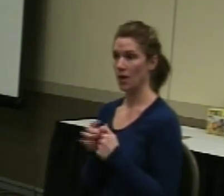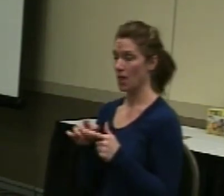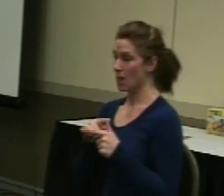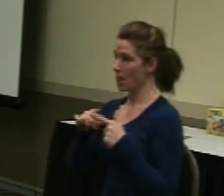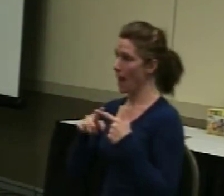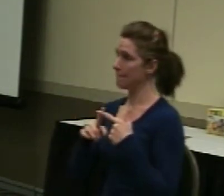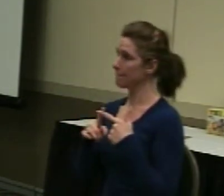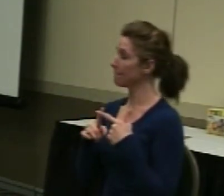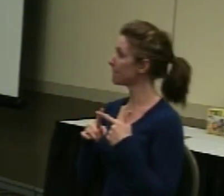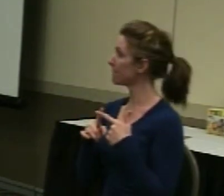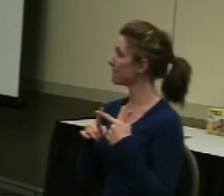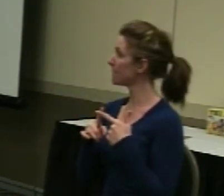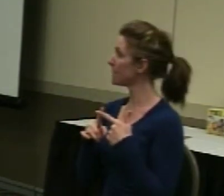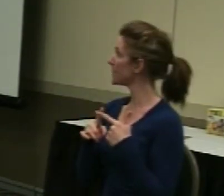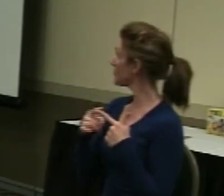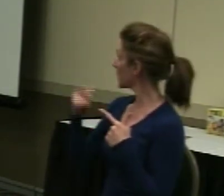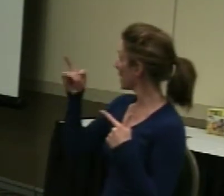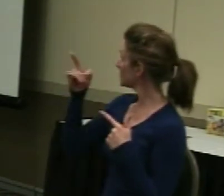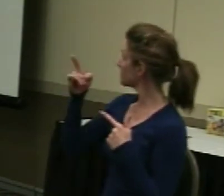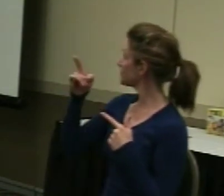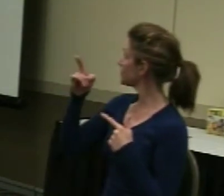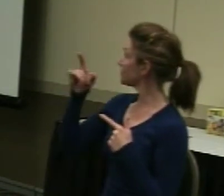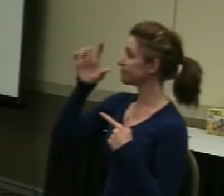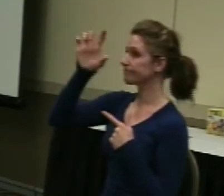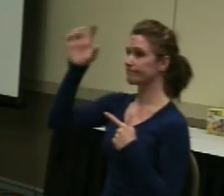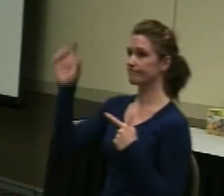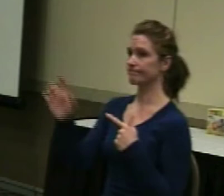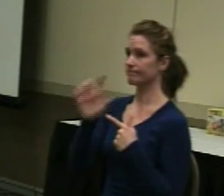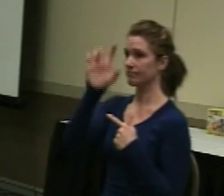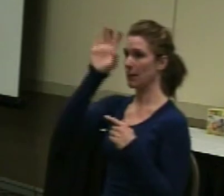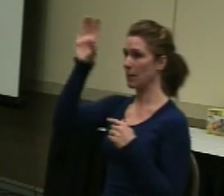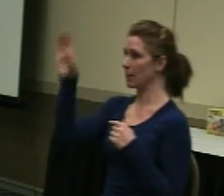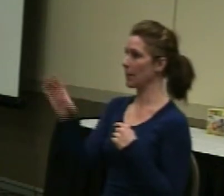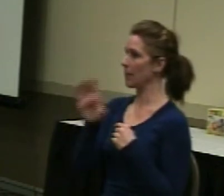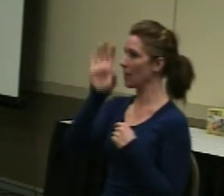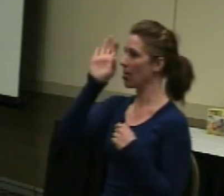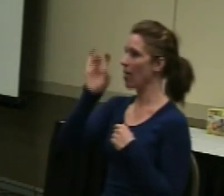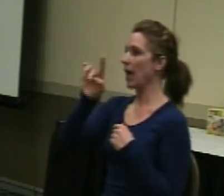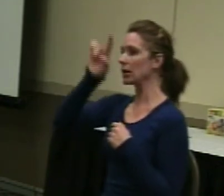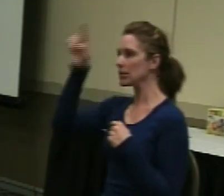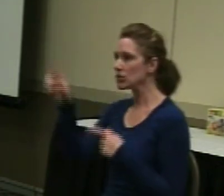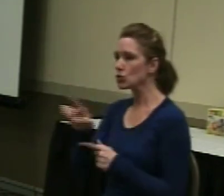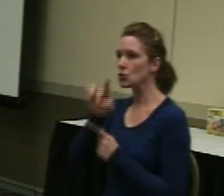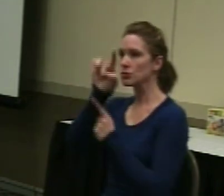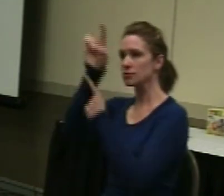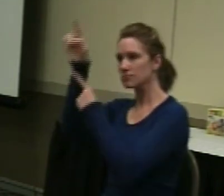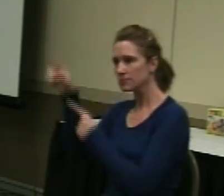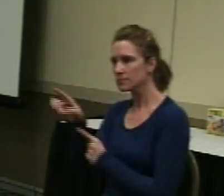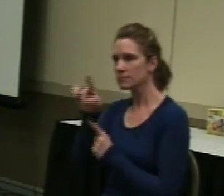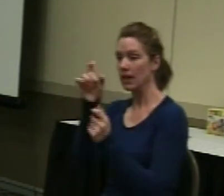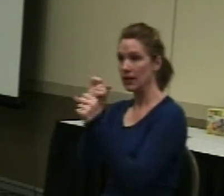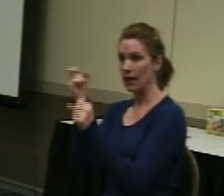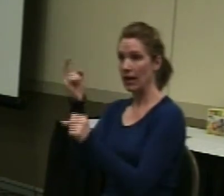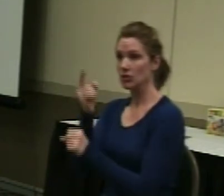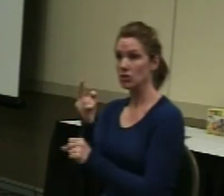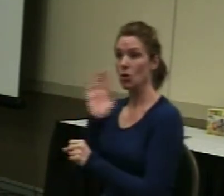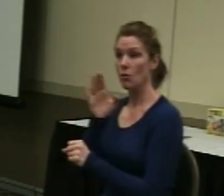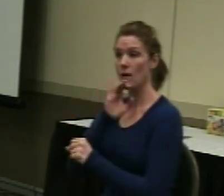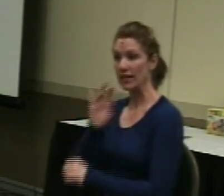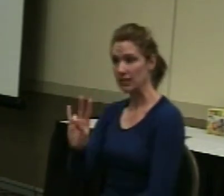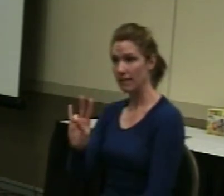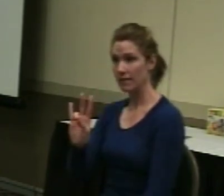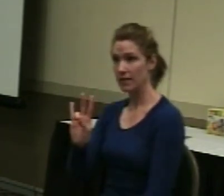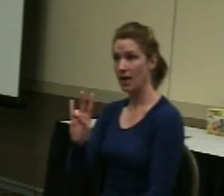in such a spiral that it keeps going. Next year she'll be 7